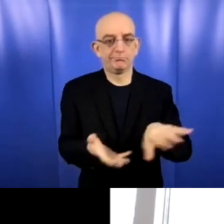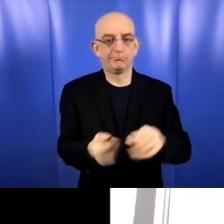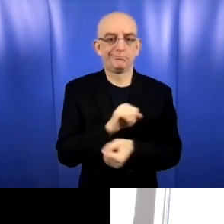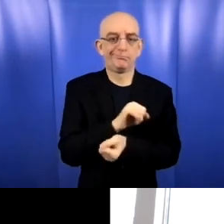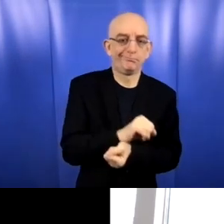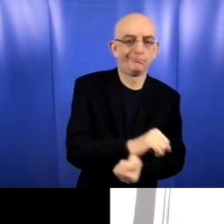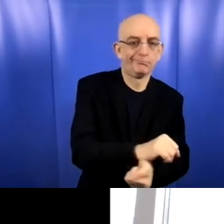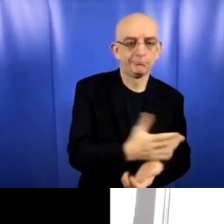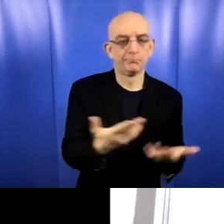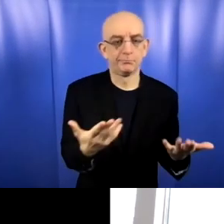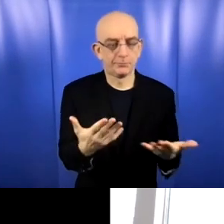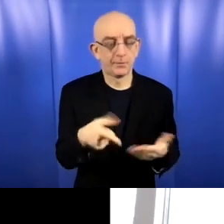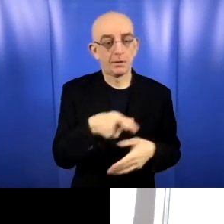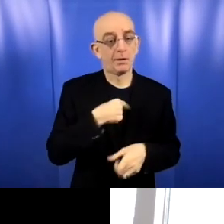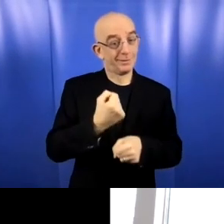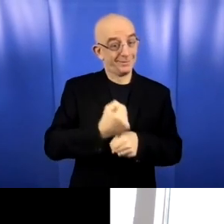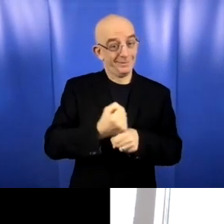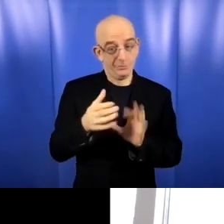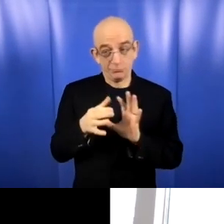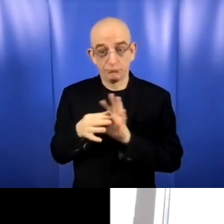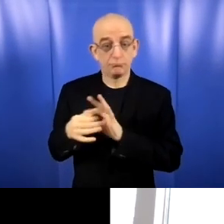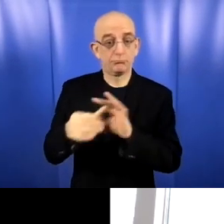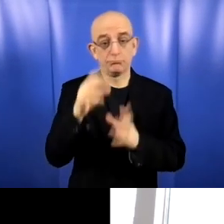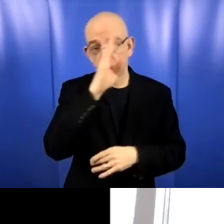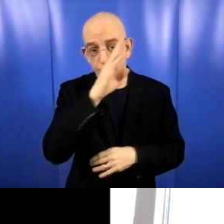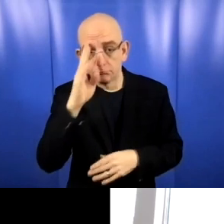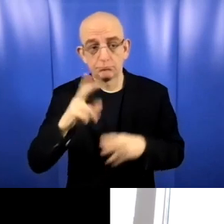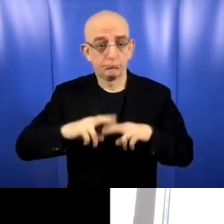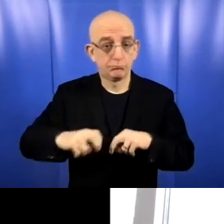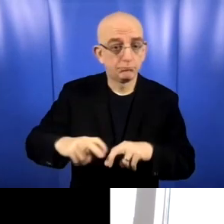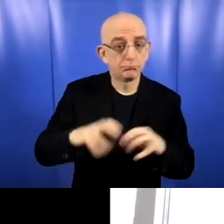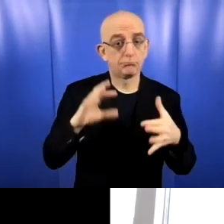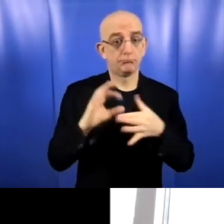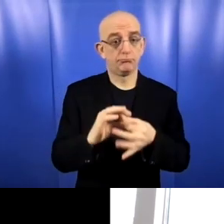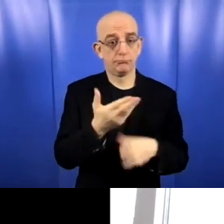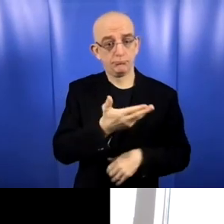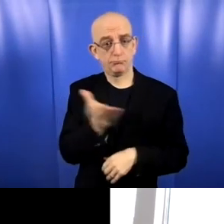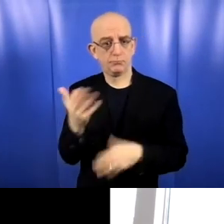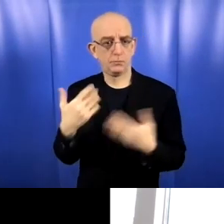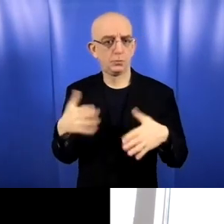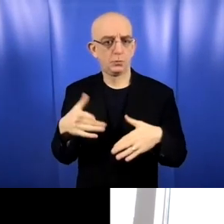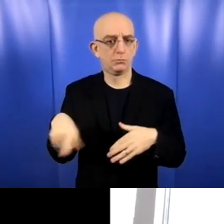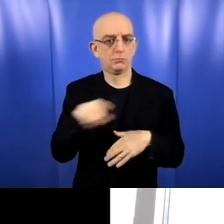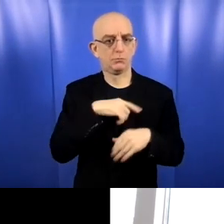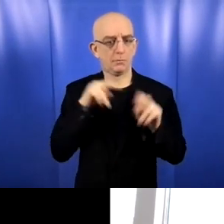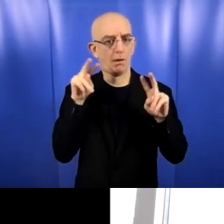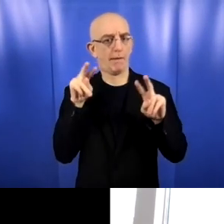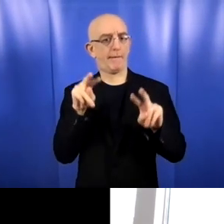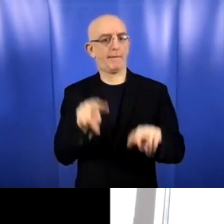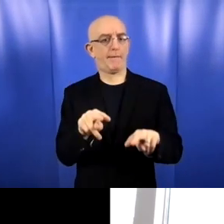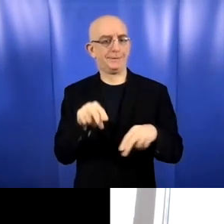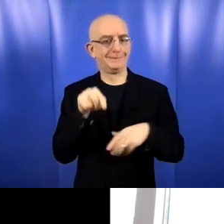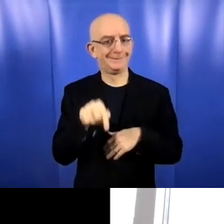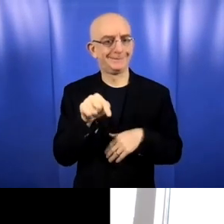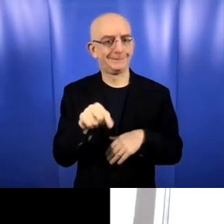Refugee, including responsibility sharing, including on non-refoulement, including on the need to ensure